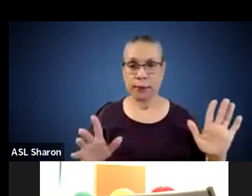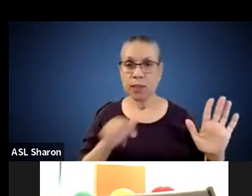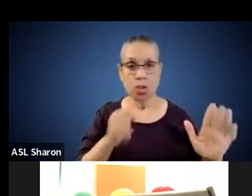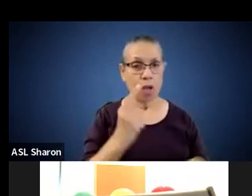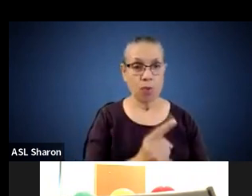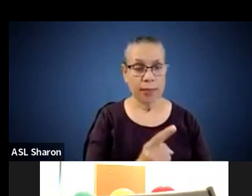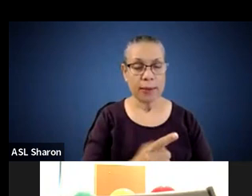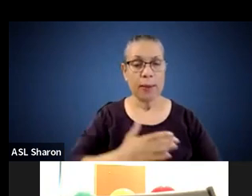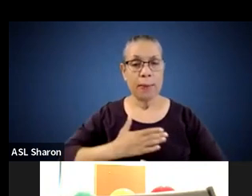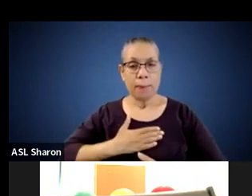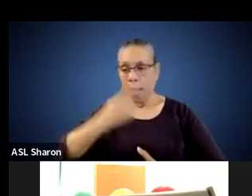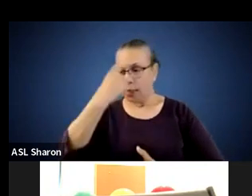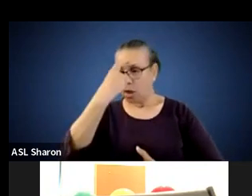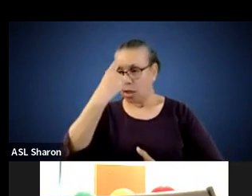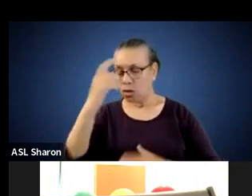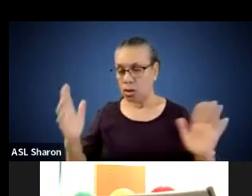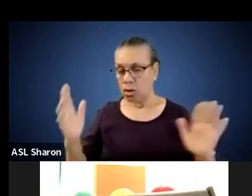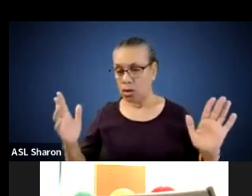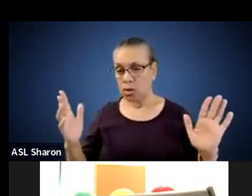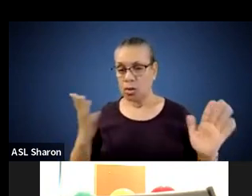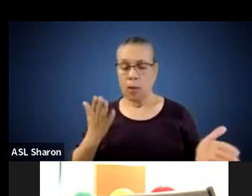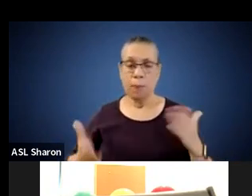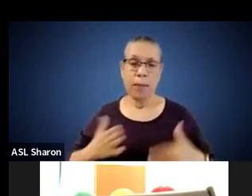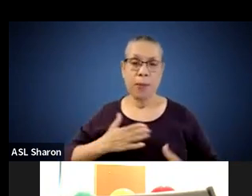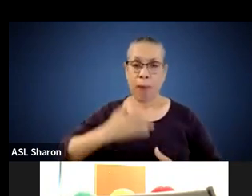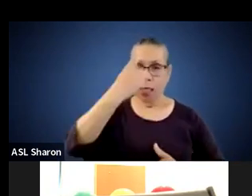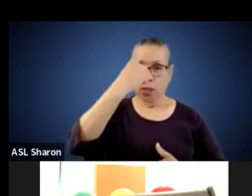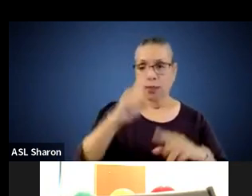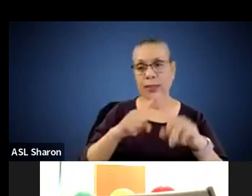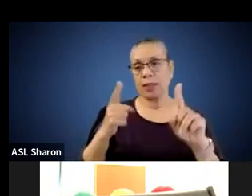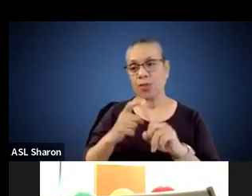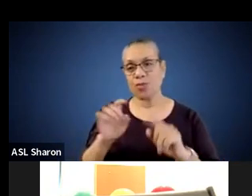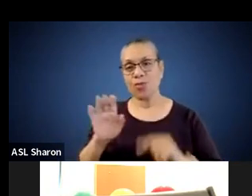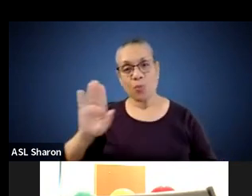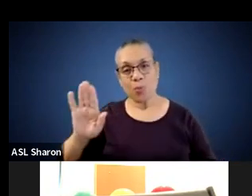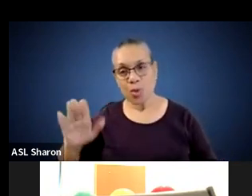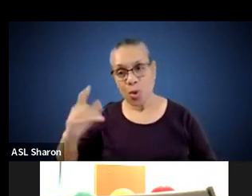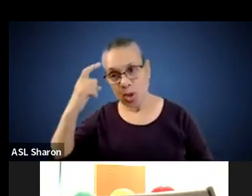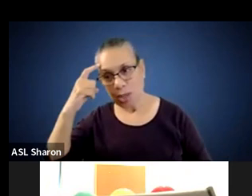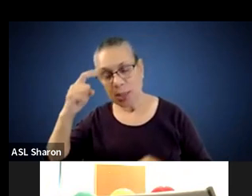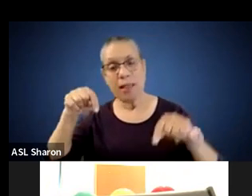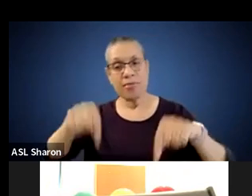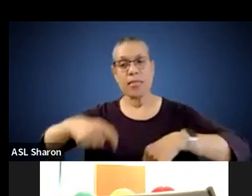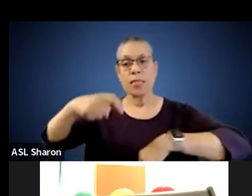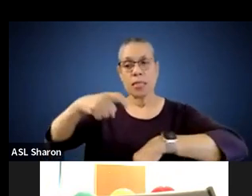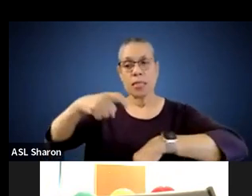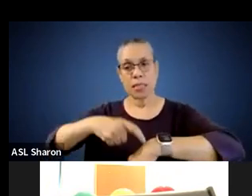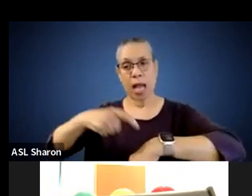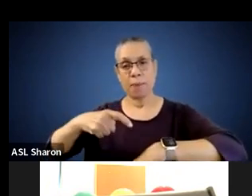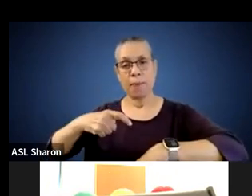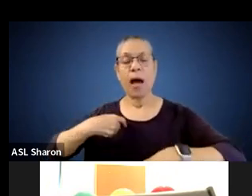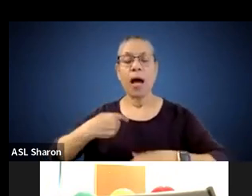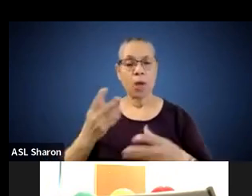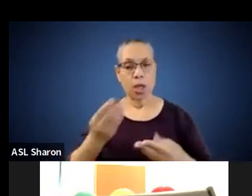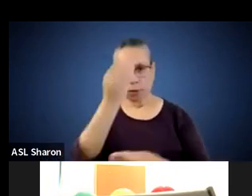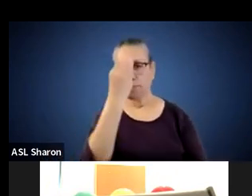my conscience is maybe maybe my content is very different from from his Concepts but this is the time I'm gonna put it right